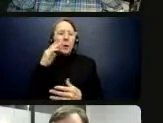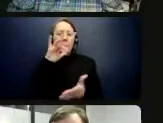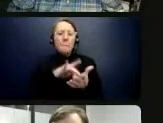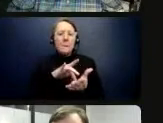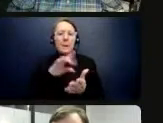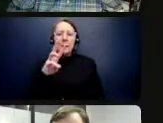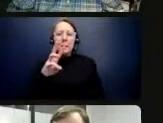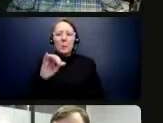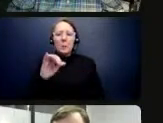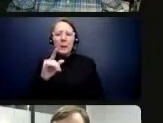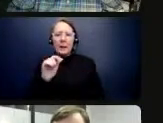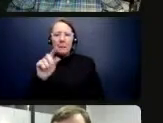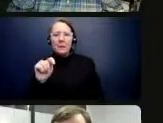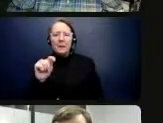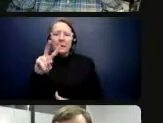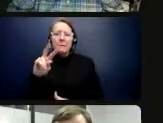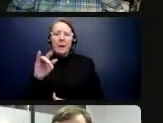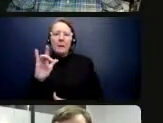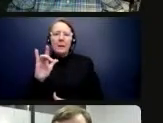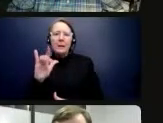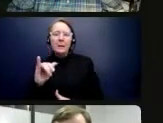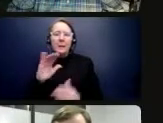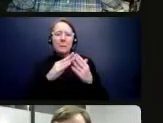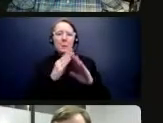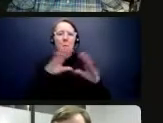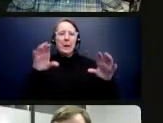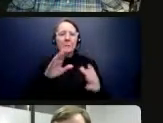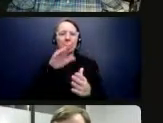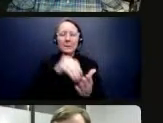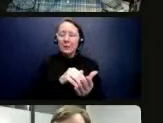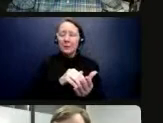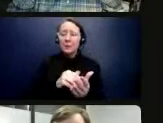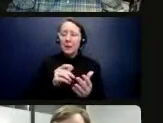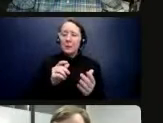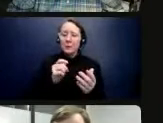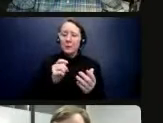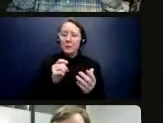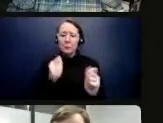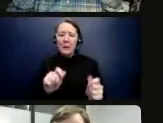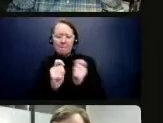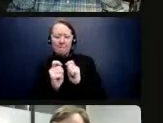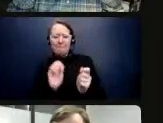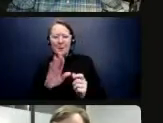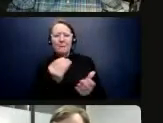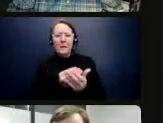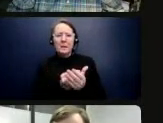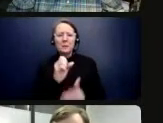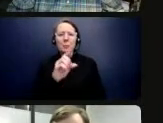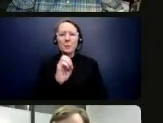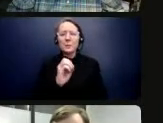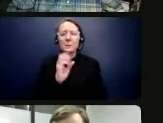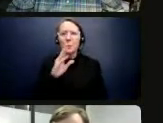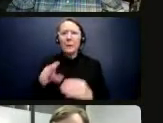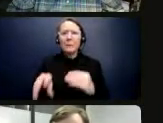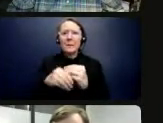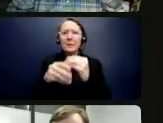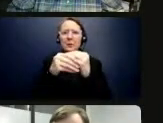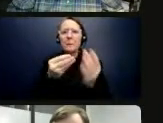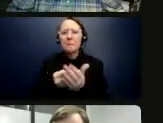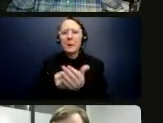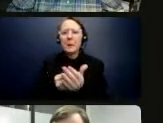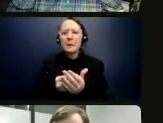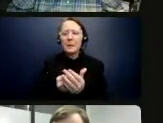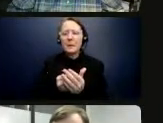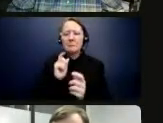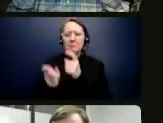work looking to diversify its funding sources so that there can be additional revenue streams coming in to